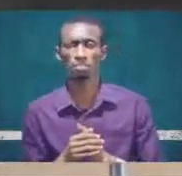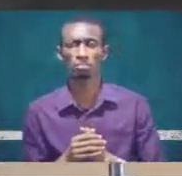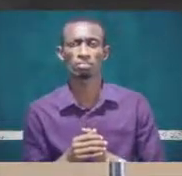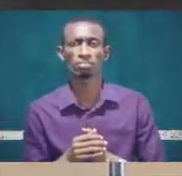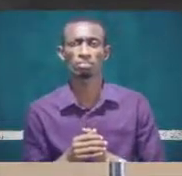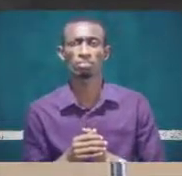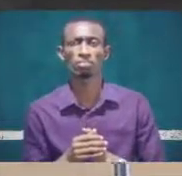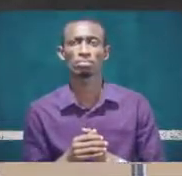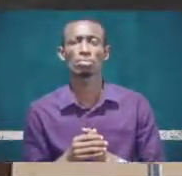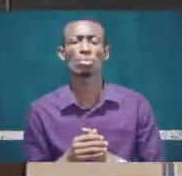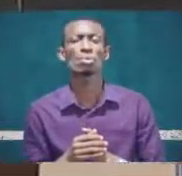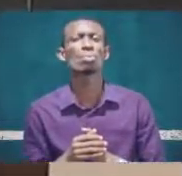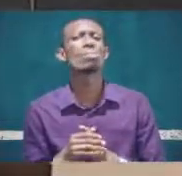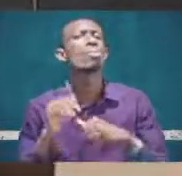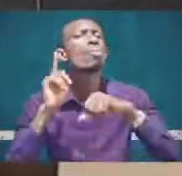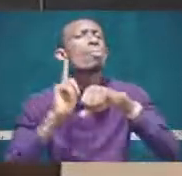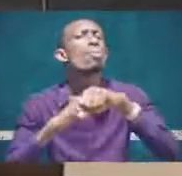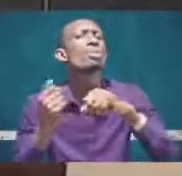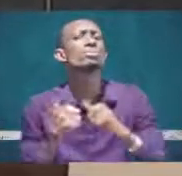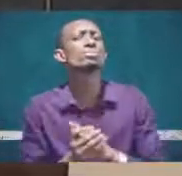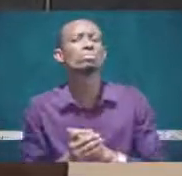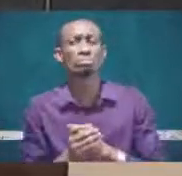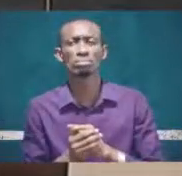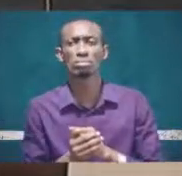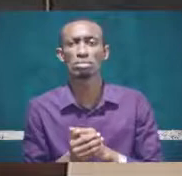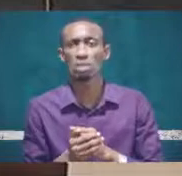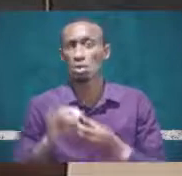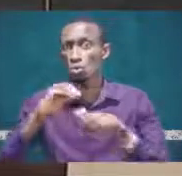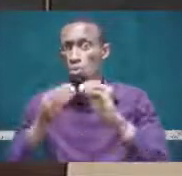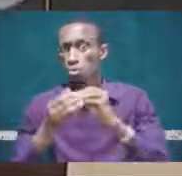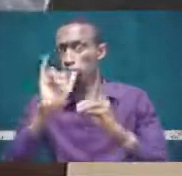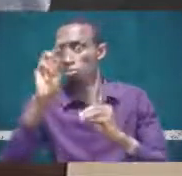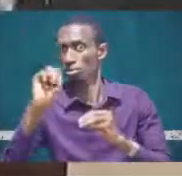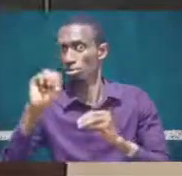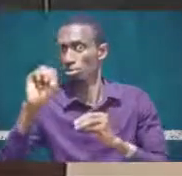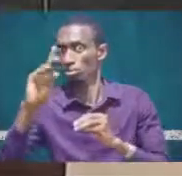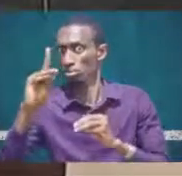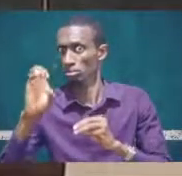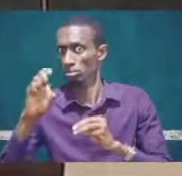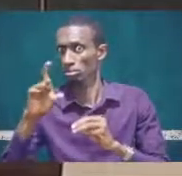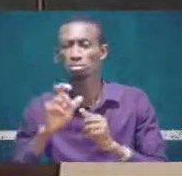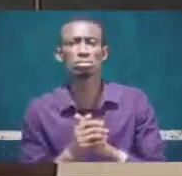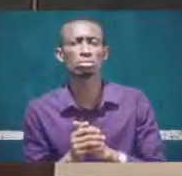was when the index or the exponent is even number.